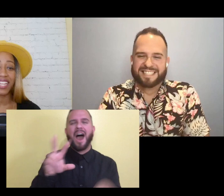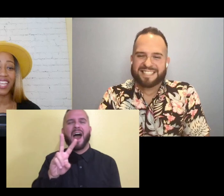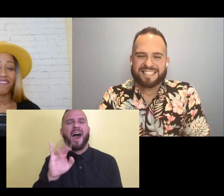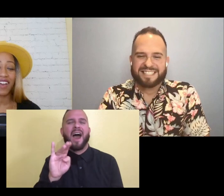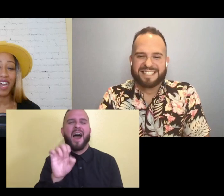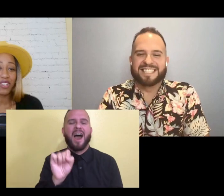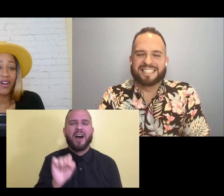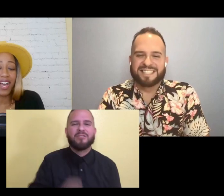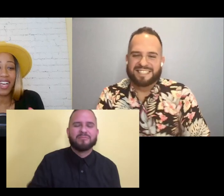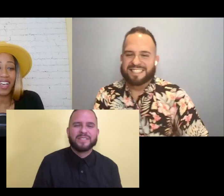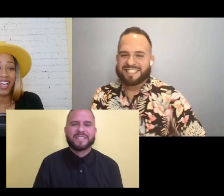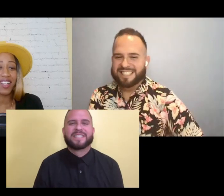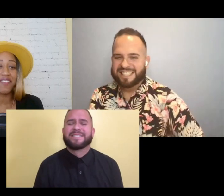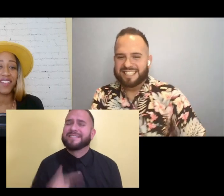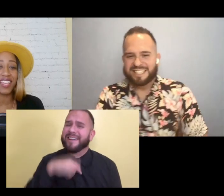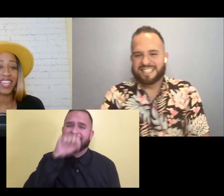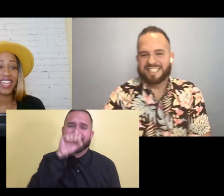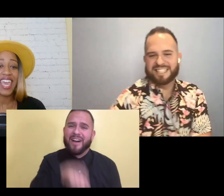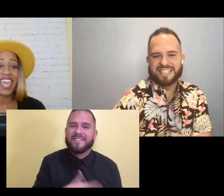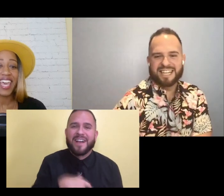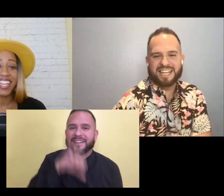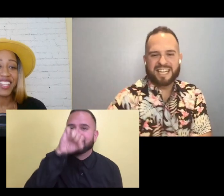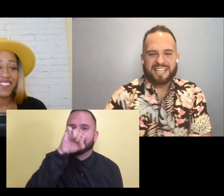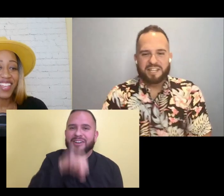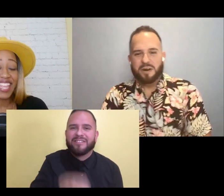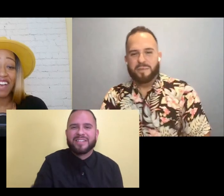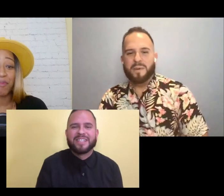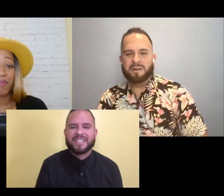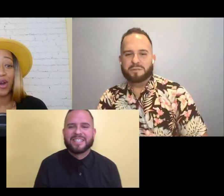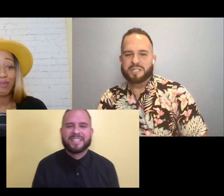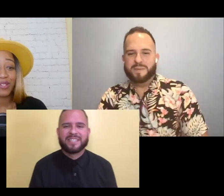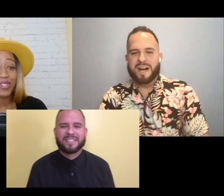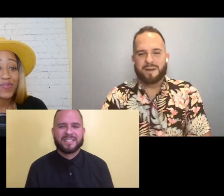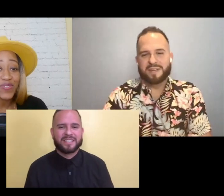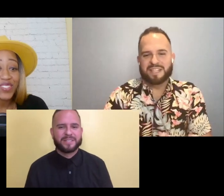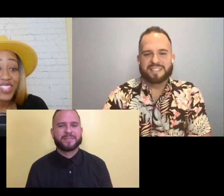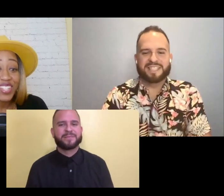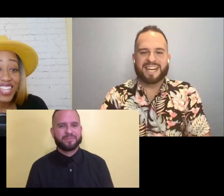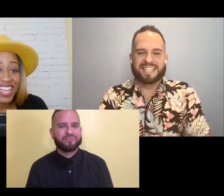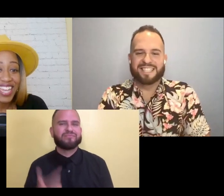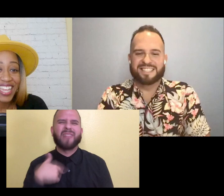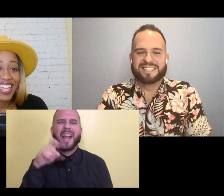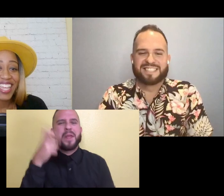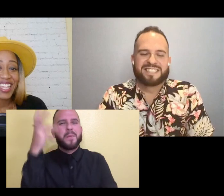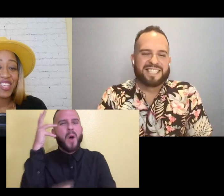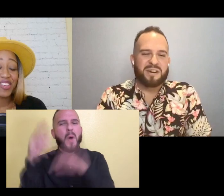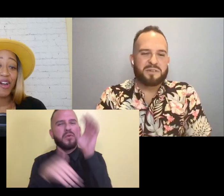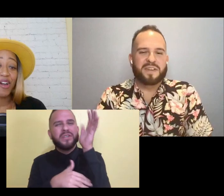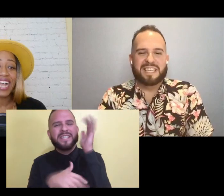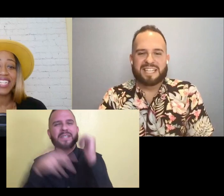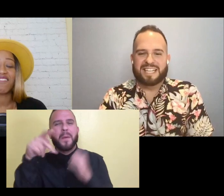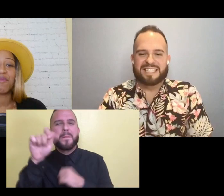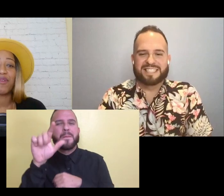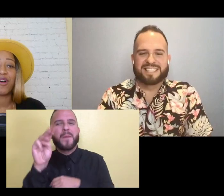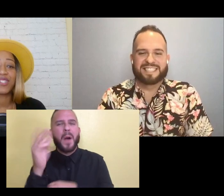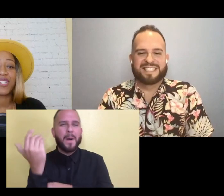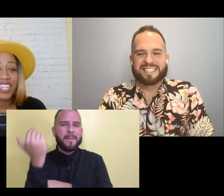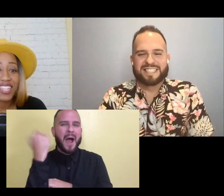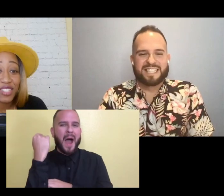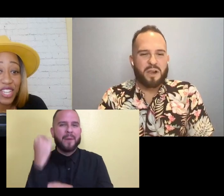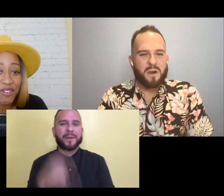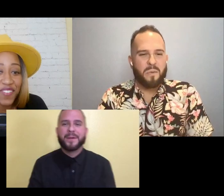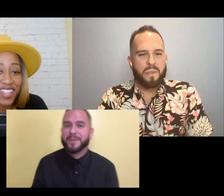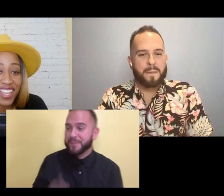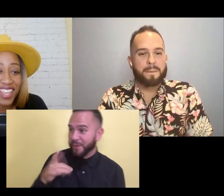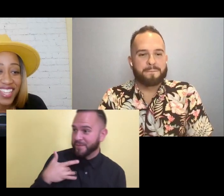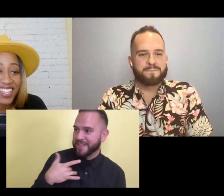vibes, LA vibes. So I love it. I need a couple palm trees behind me. I know. I actually have a palm tree. You